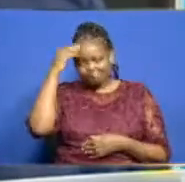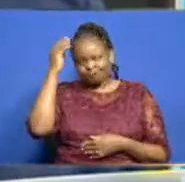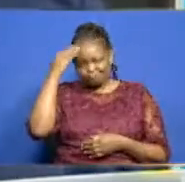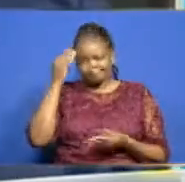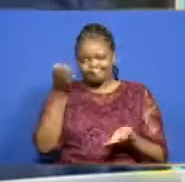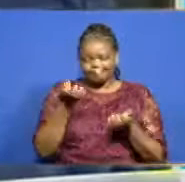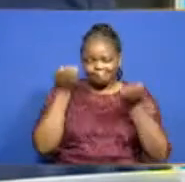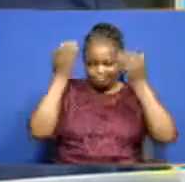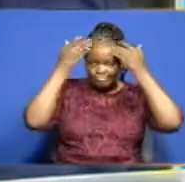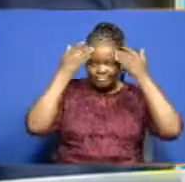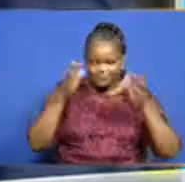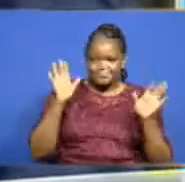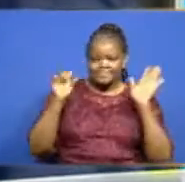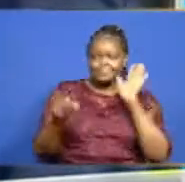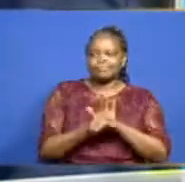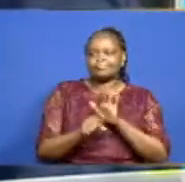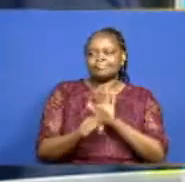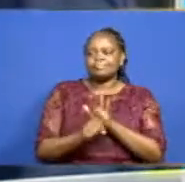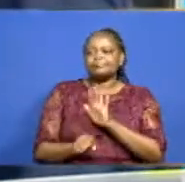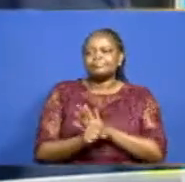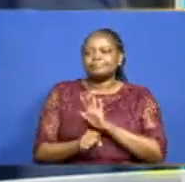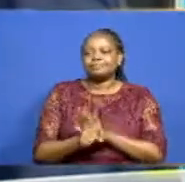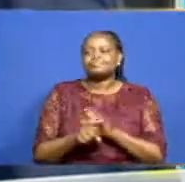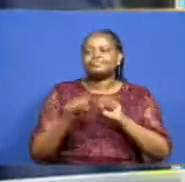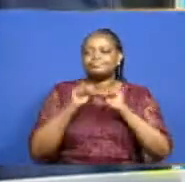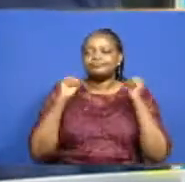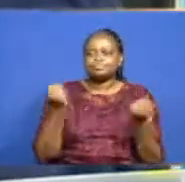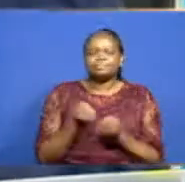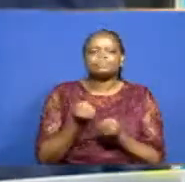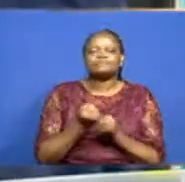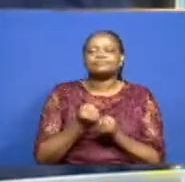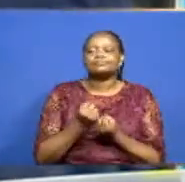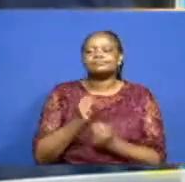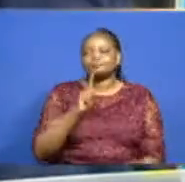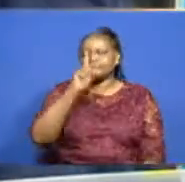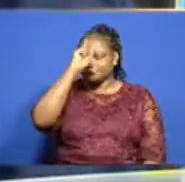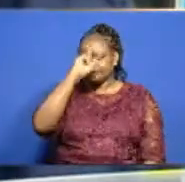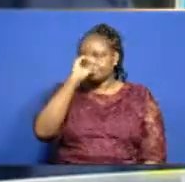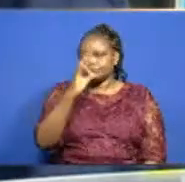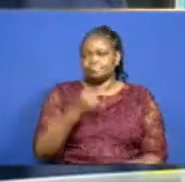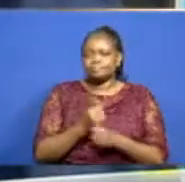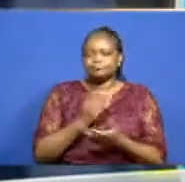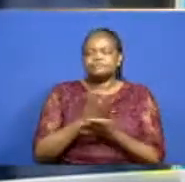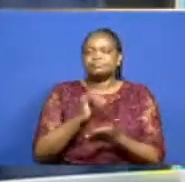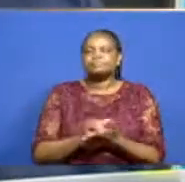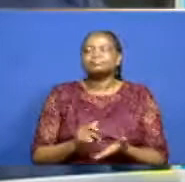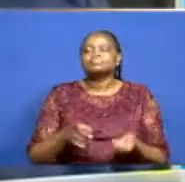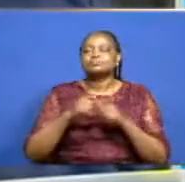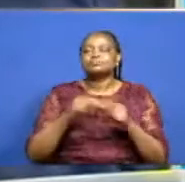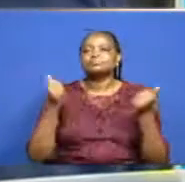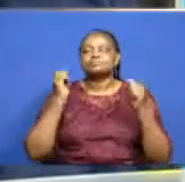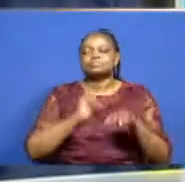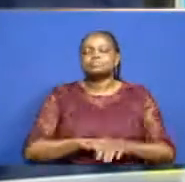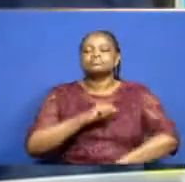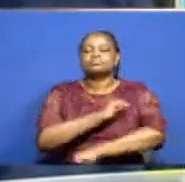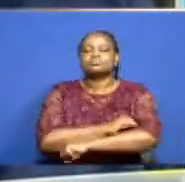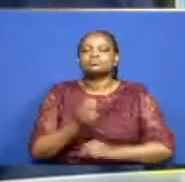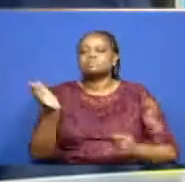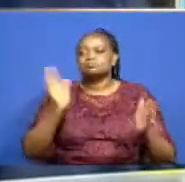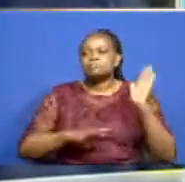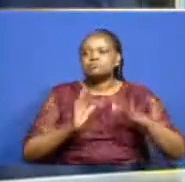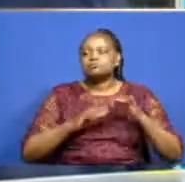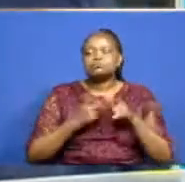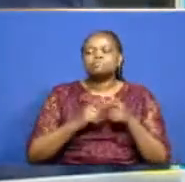is really needed in the society, and it is going to be key in ensuring that we are safe when schools reopen. Learners need to be equipped with the right kind